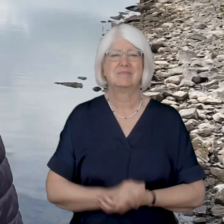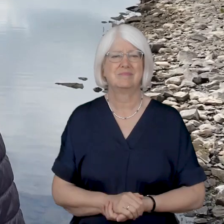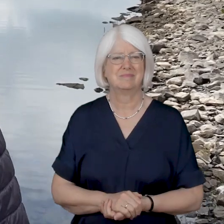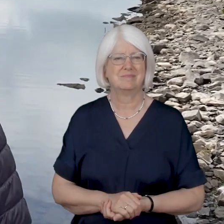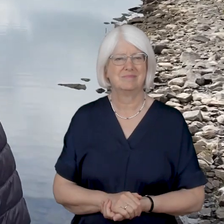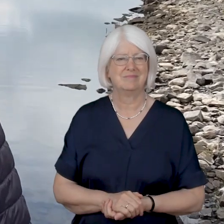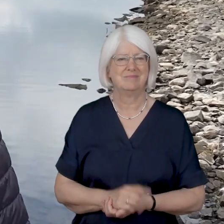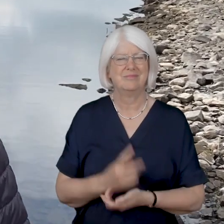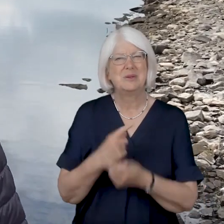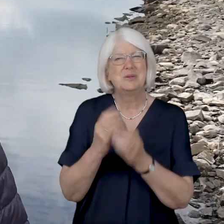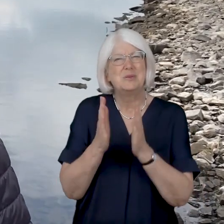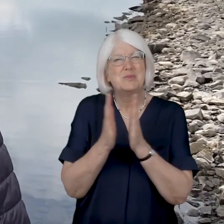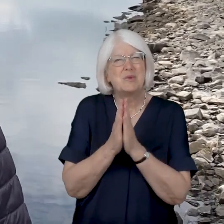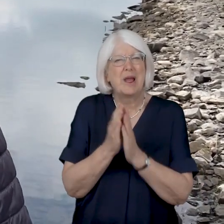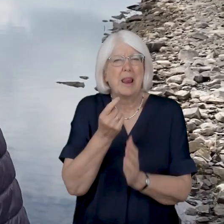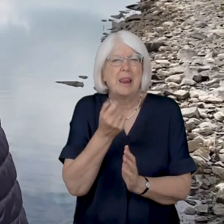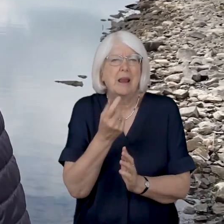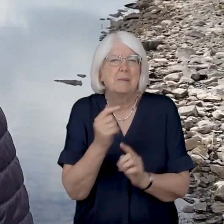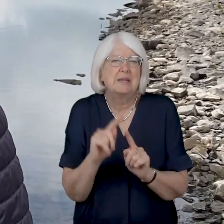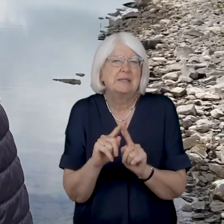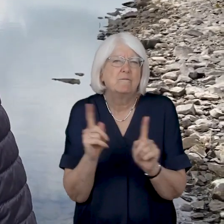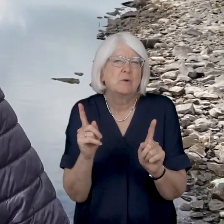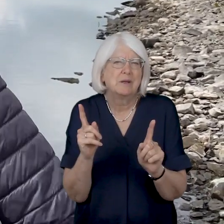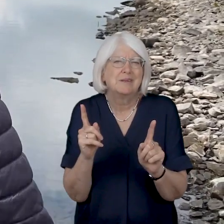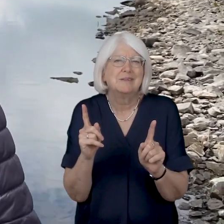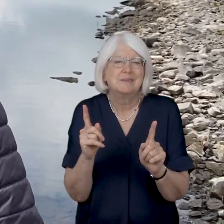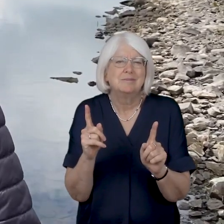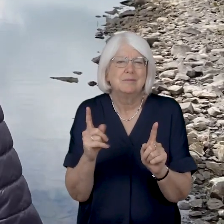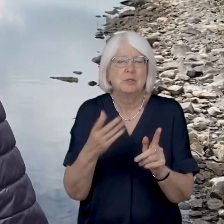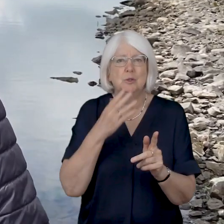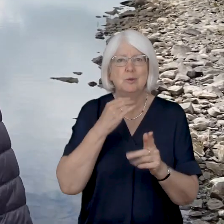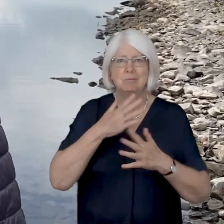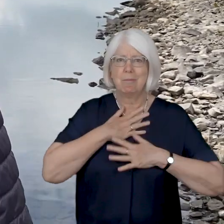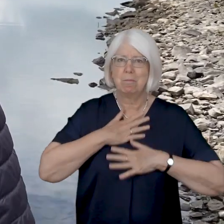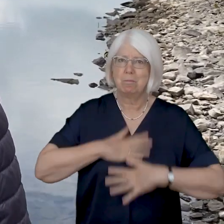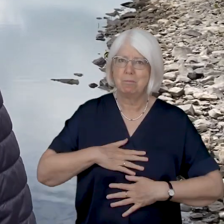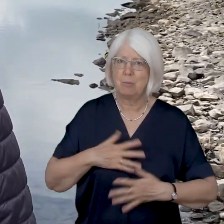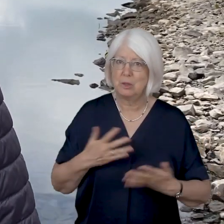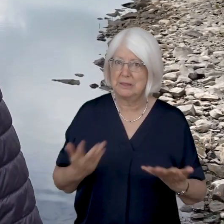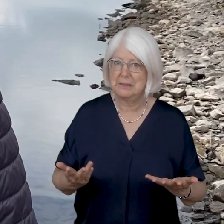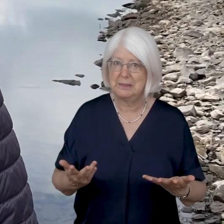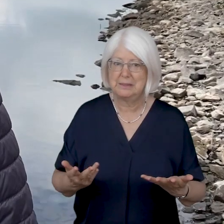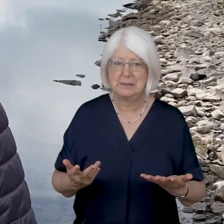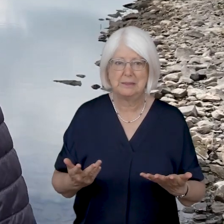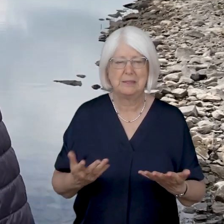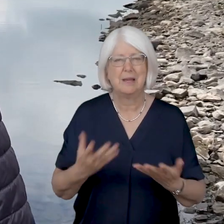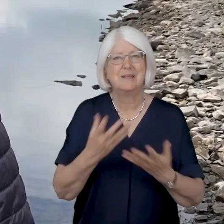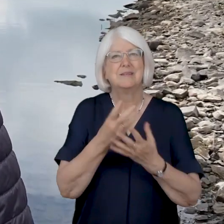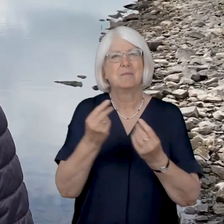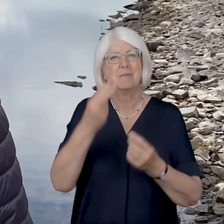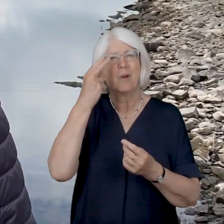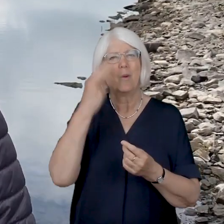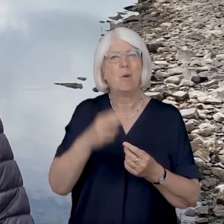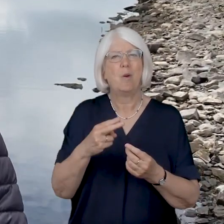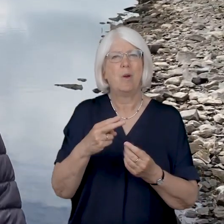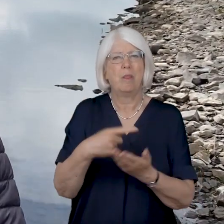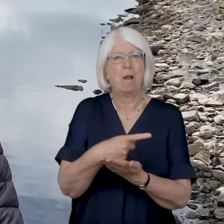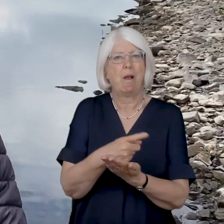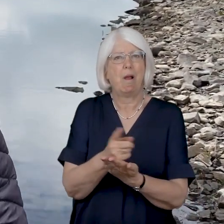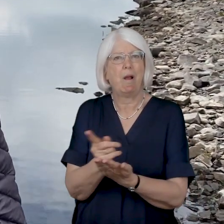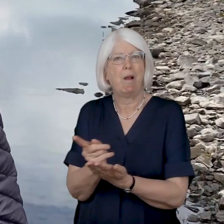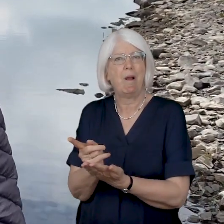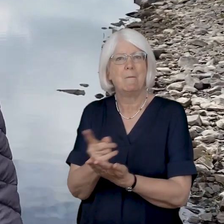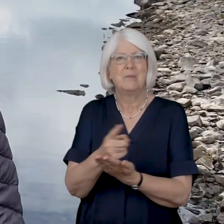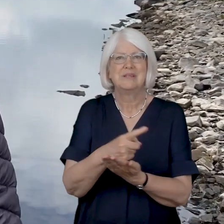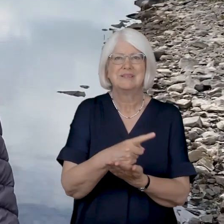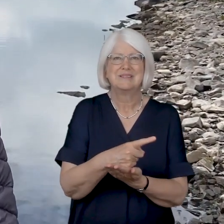We're going to pray a little bit differently today. We're going to use our bodies, and we're going to use something called a compass prayer, where we are going to turn